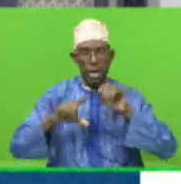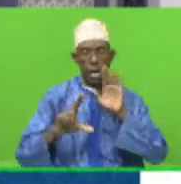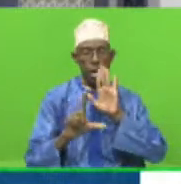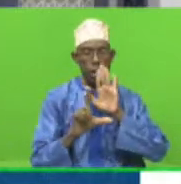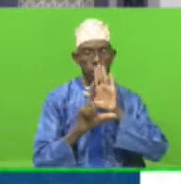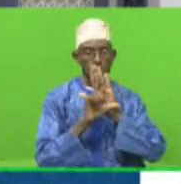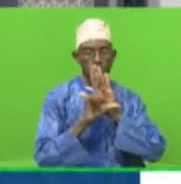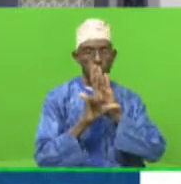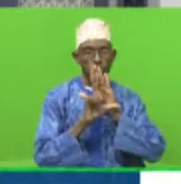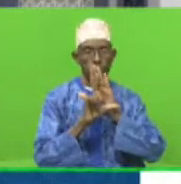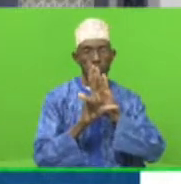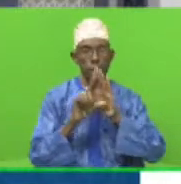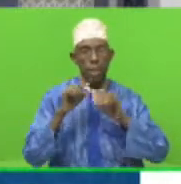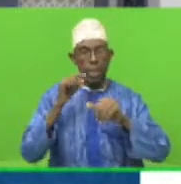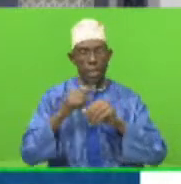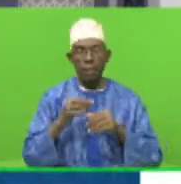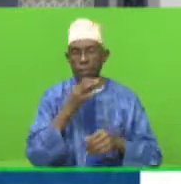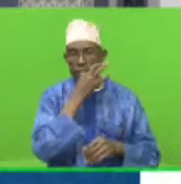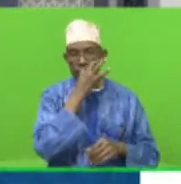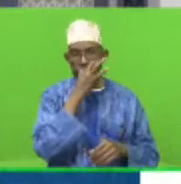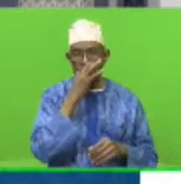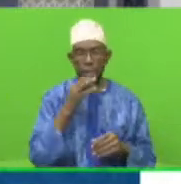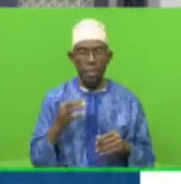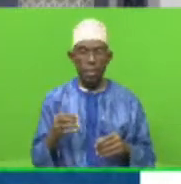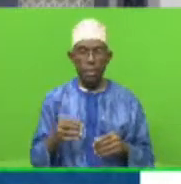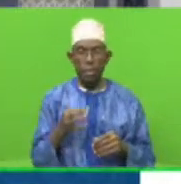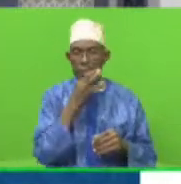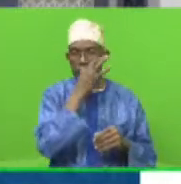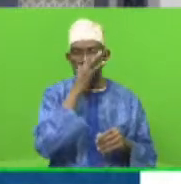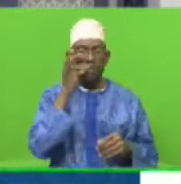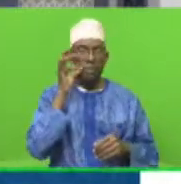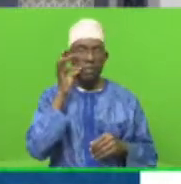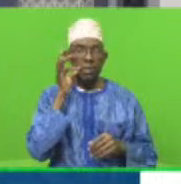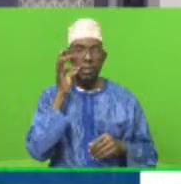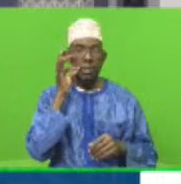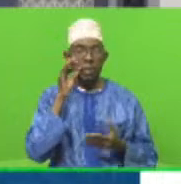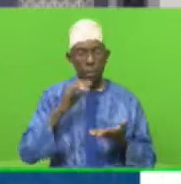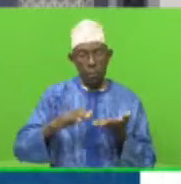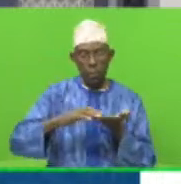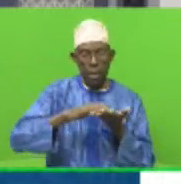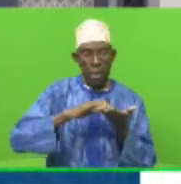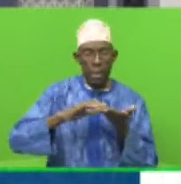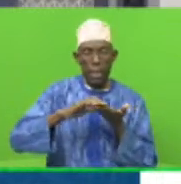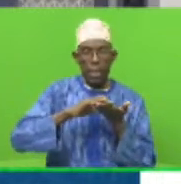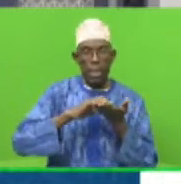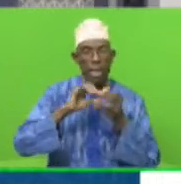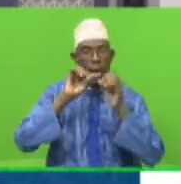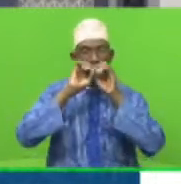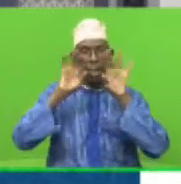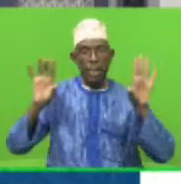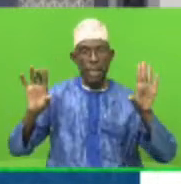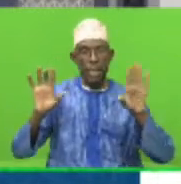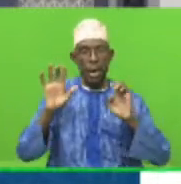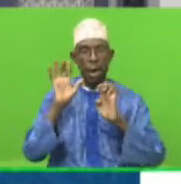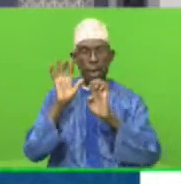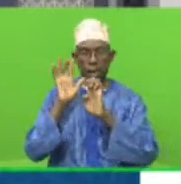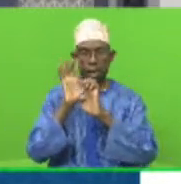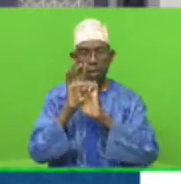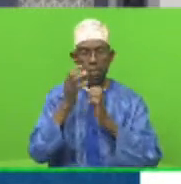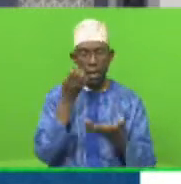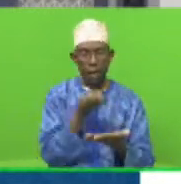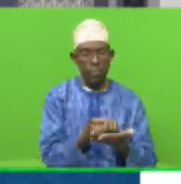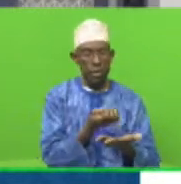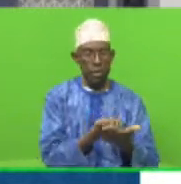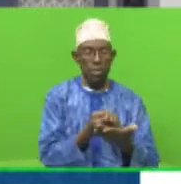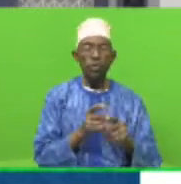sharia. When you fast, you know, you are fasting based on clear instructions from